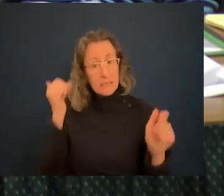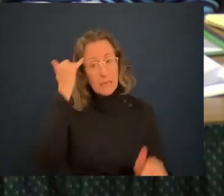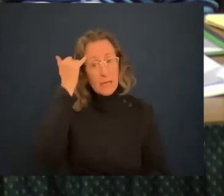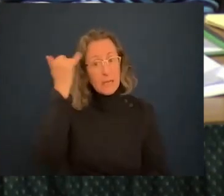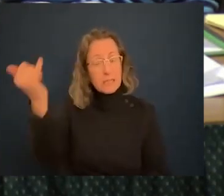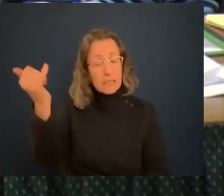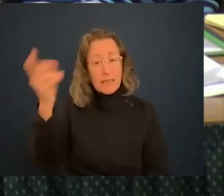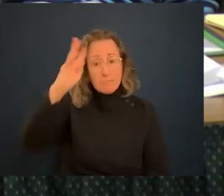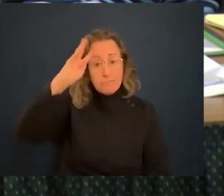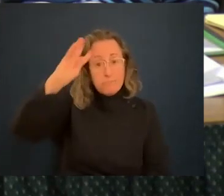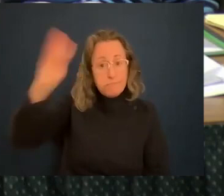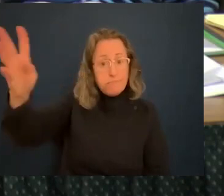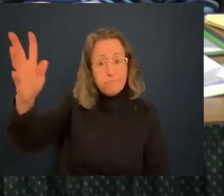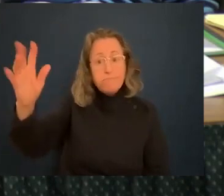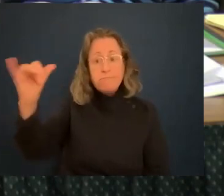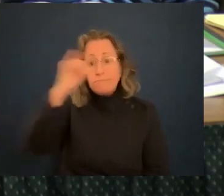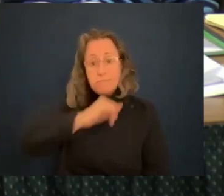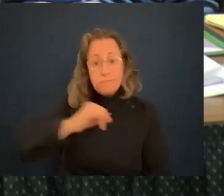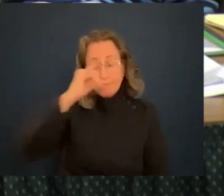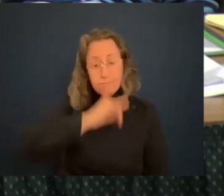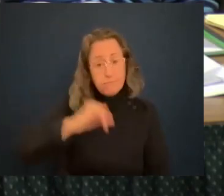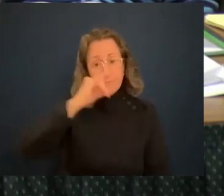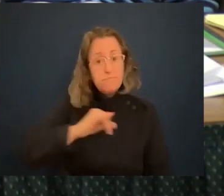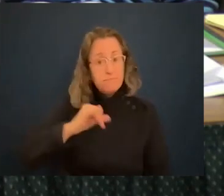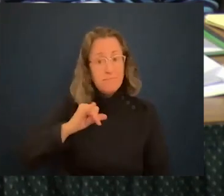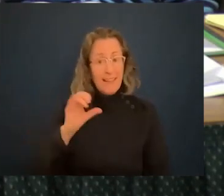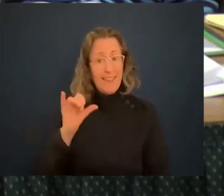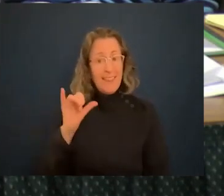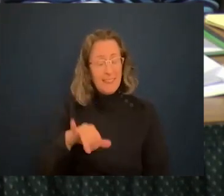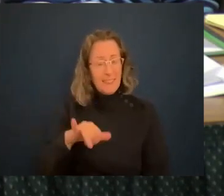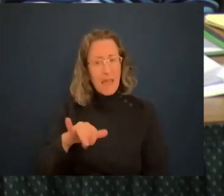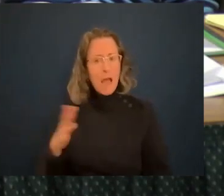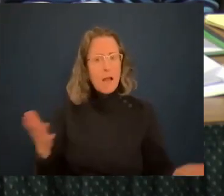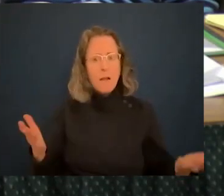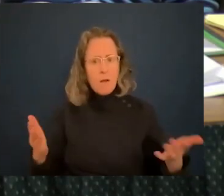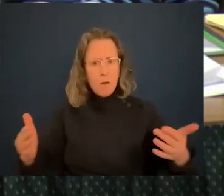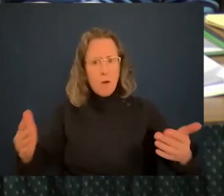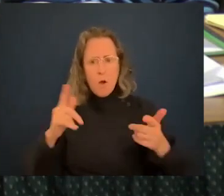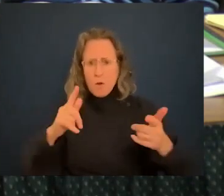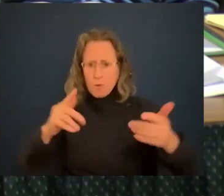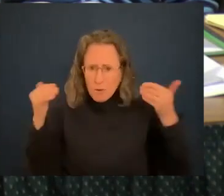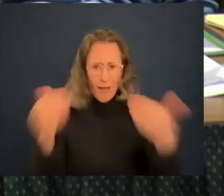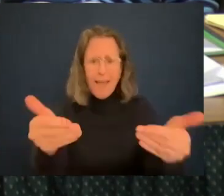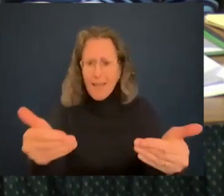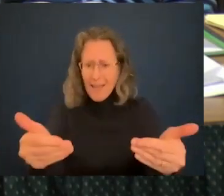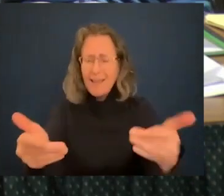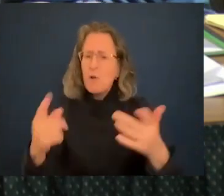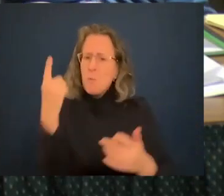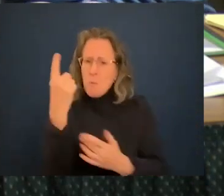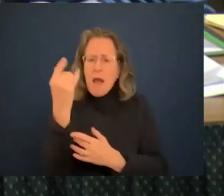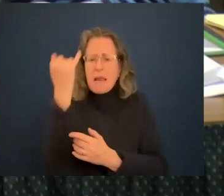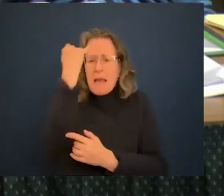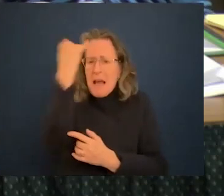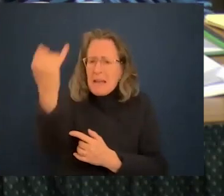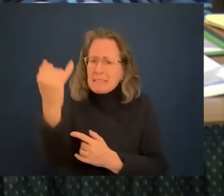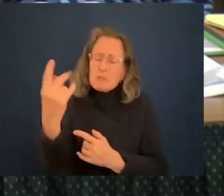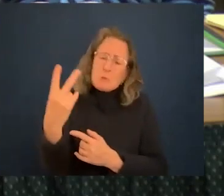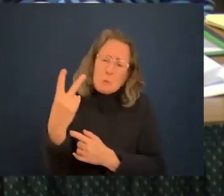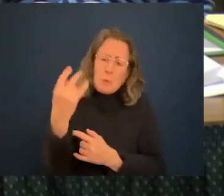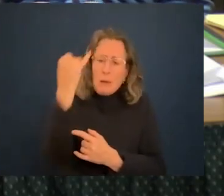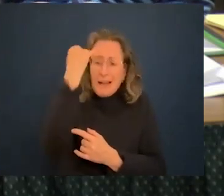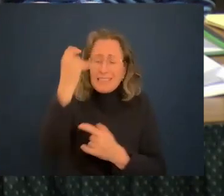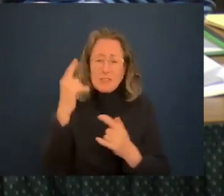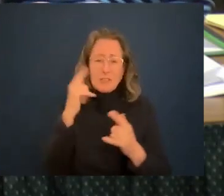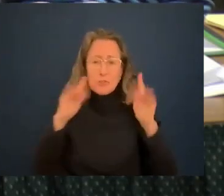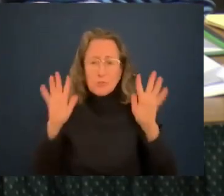worked elsewhere like it's better to put more money into a good one idea or two ideas than